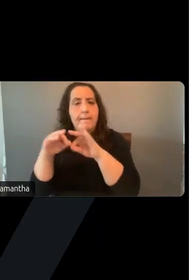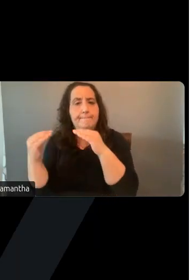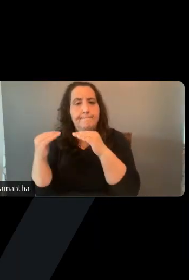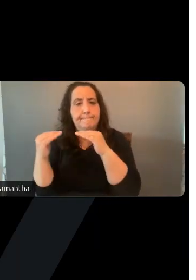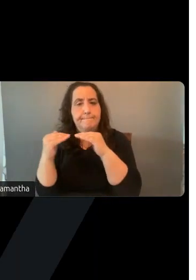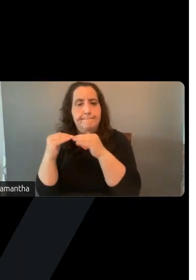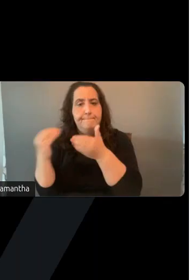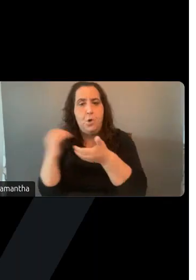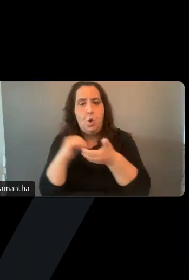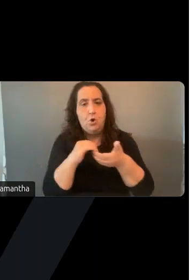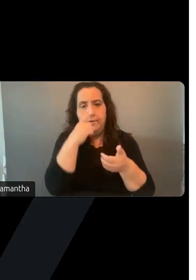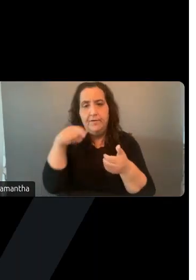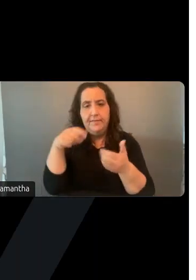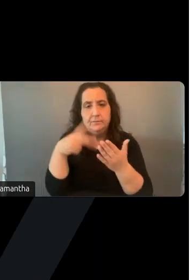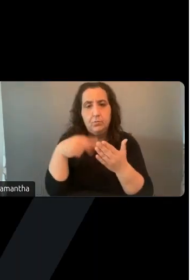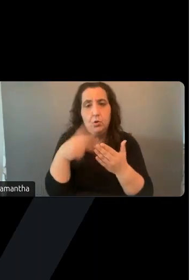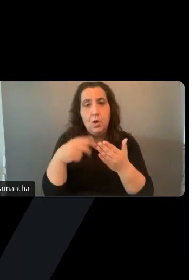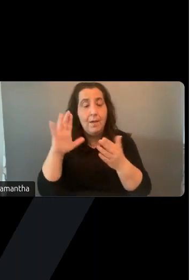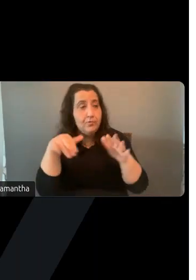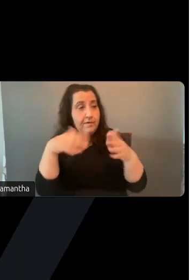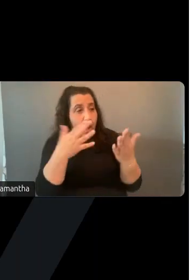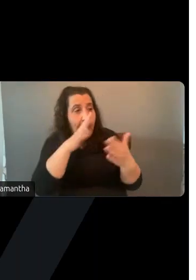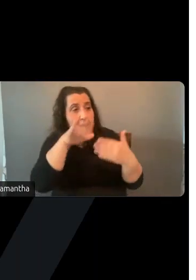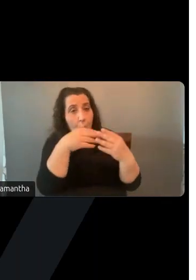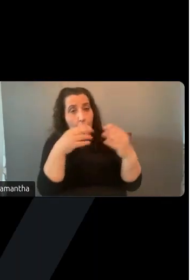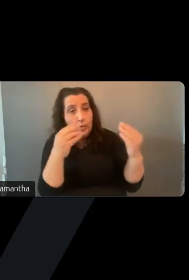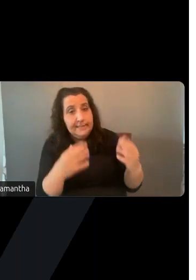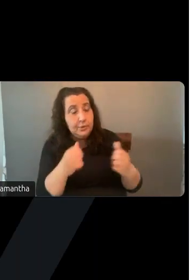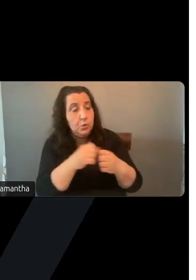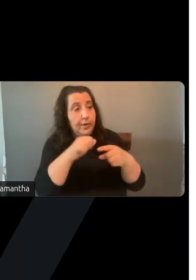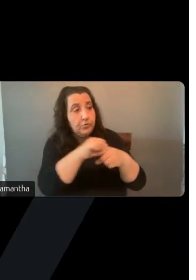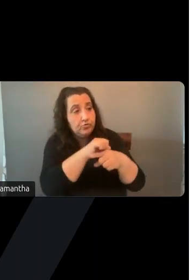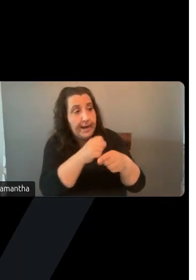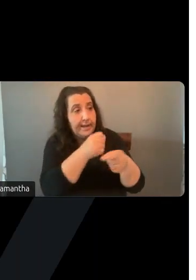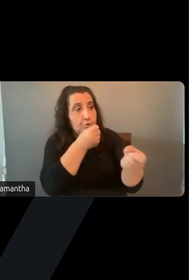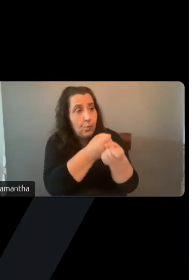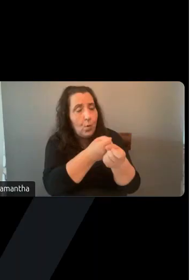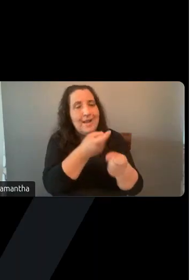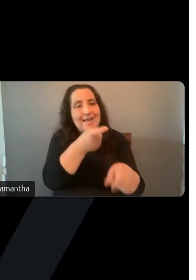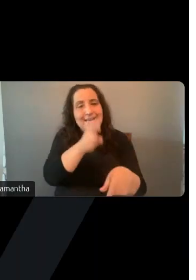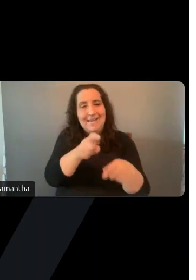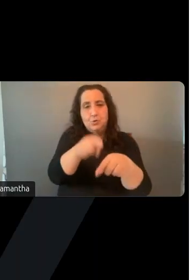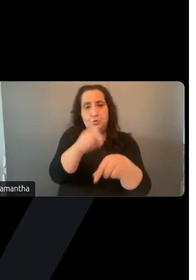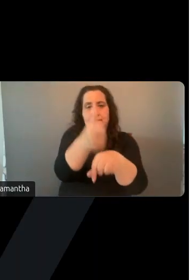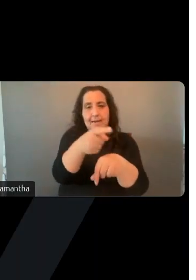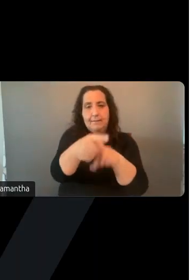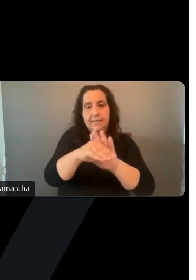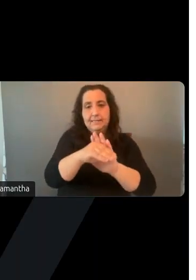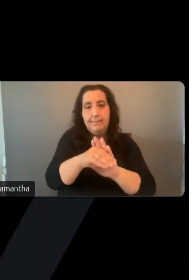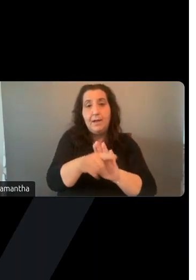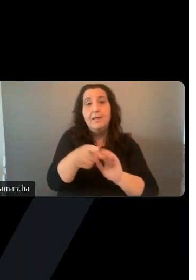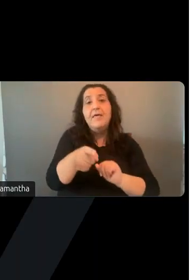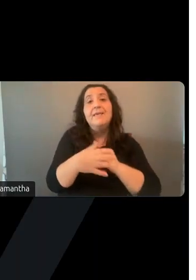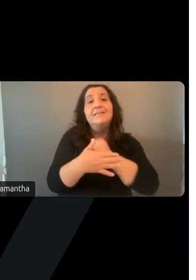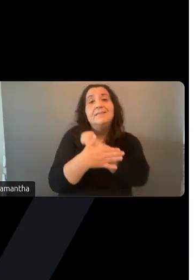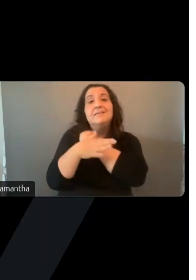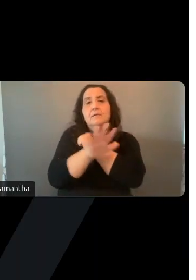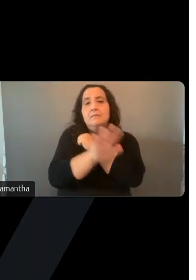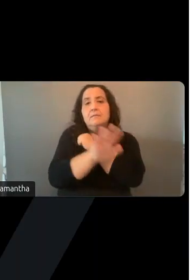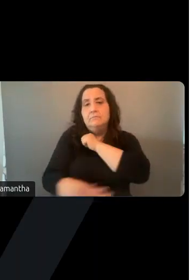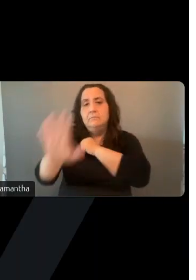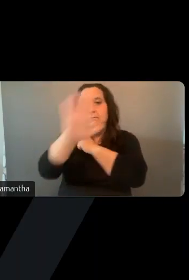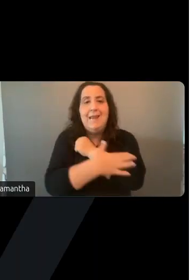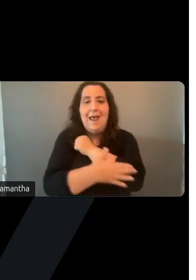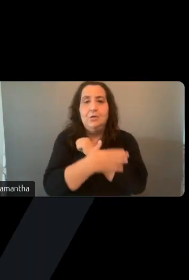provide all of our teachers with training and support needed to implement this model. It is a national model, so it's very